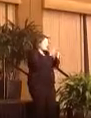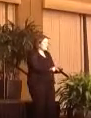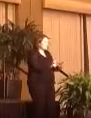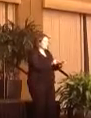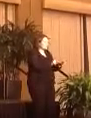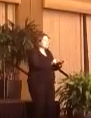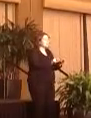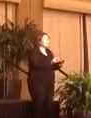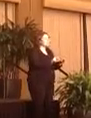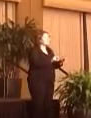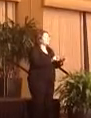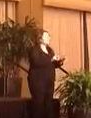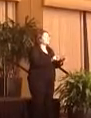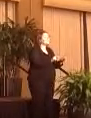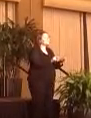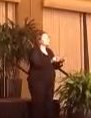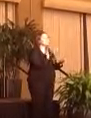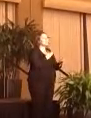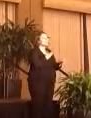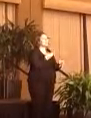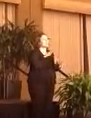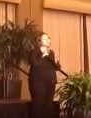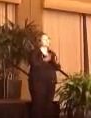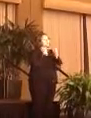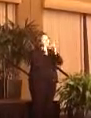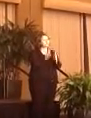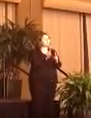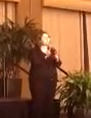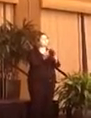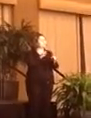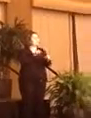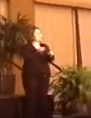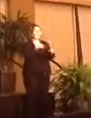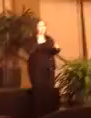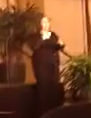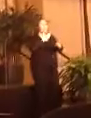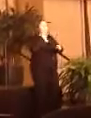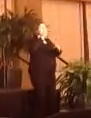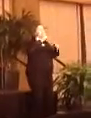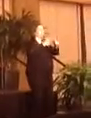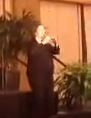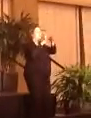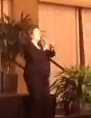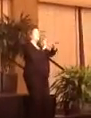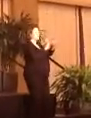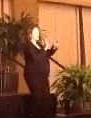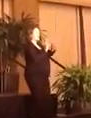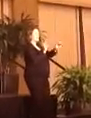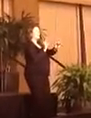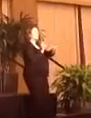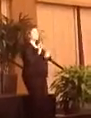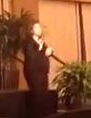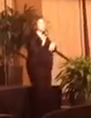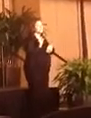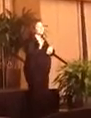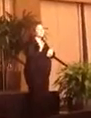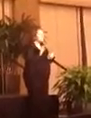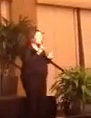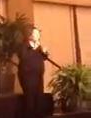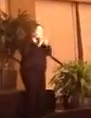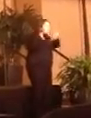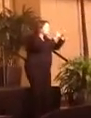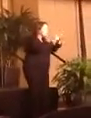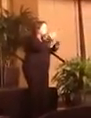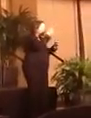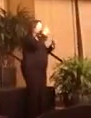stage is our honorary student who posted the best first comment after we asked who had a favorite memory